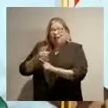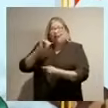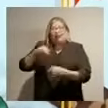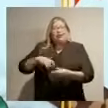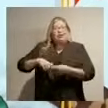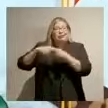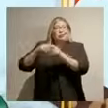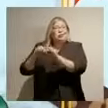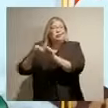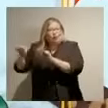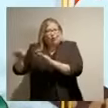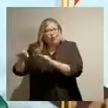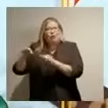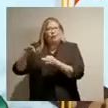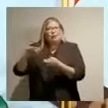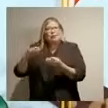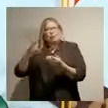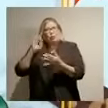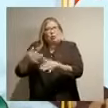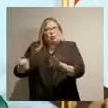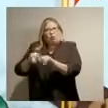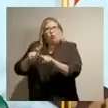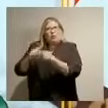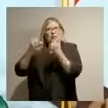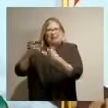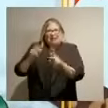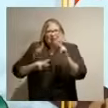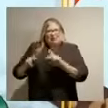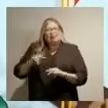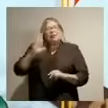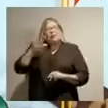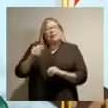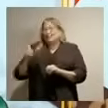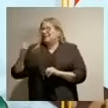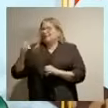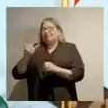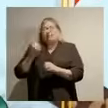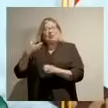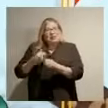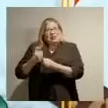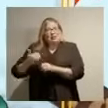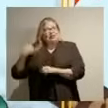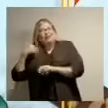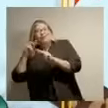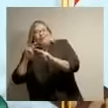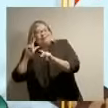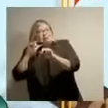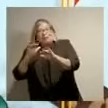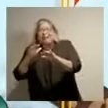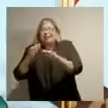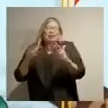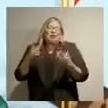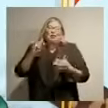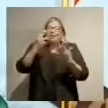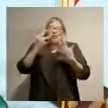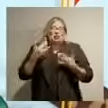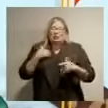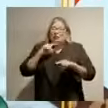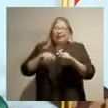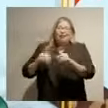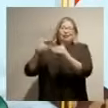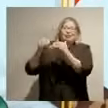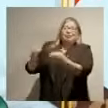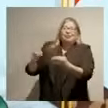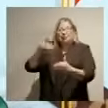people. There were expectations that were set over the course of the last few years, and unfortunately, we're not able to advance that on the basis of